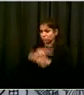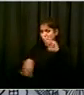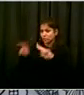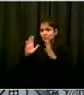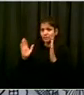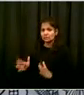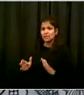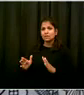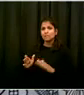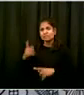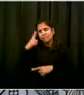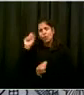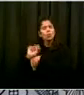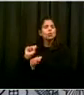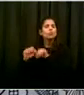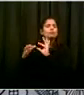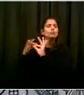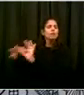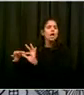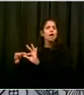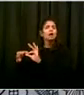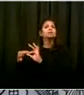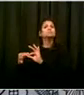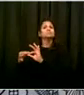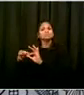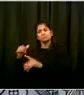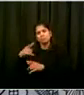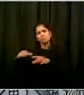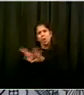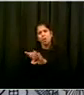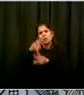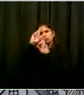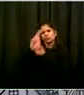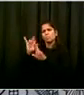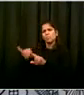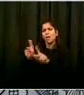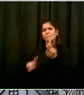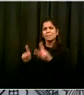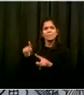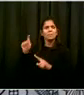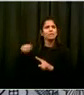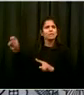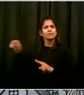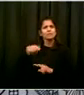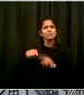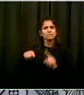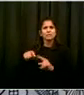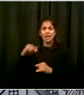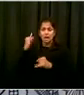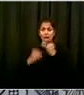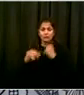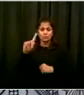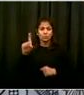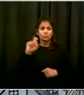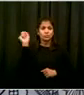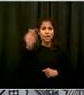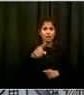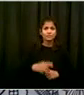respected. Go ahead. Last question for today goes to Erin from Politico.